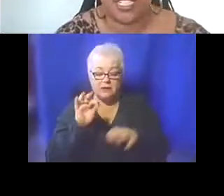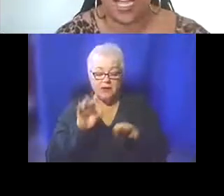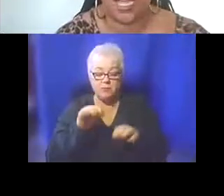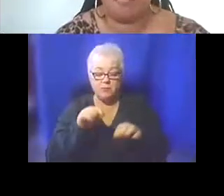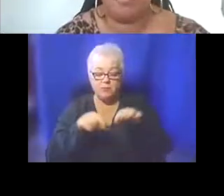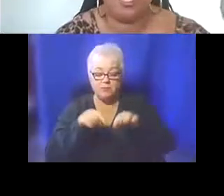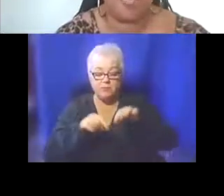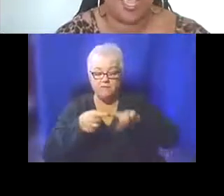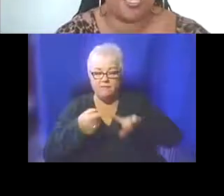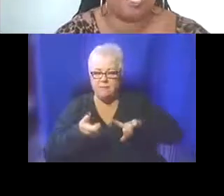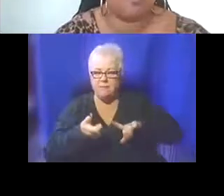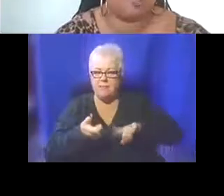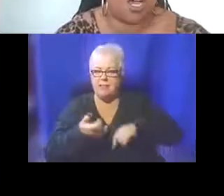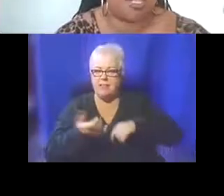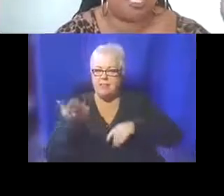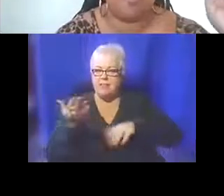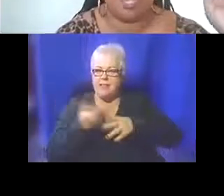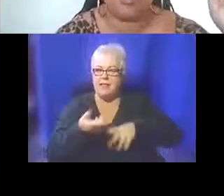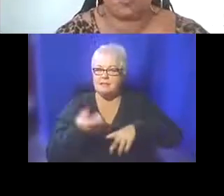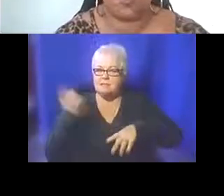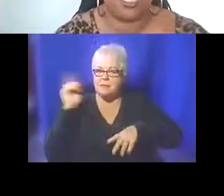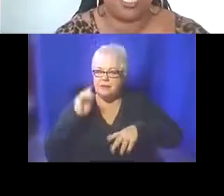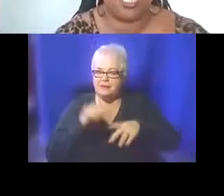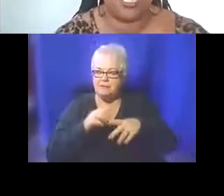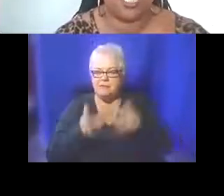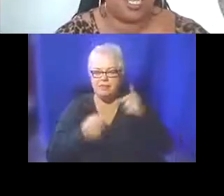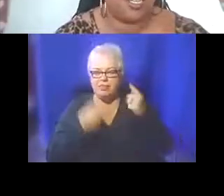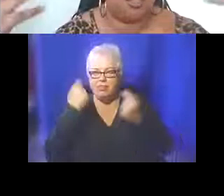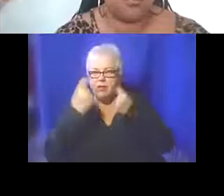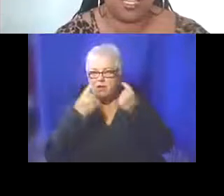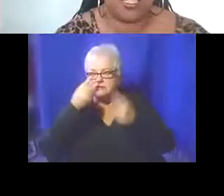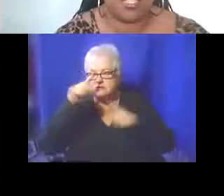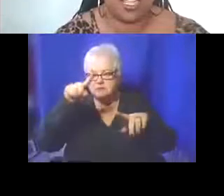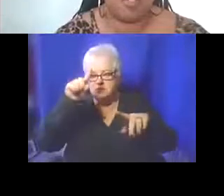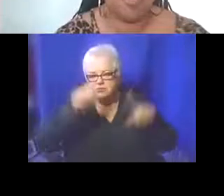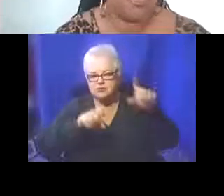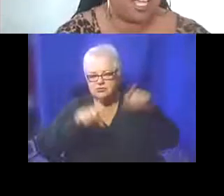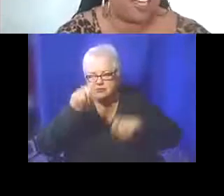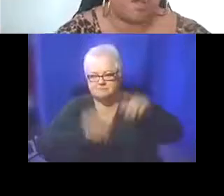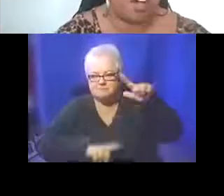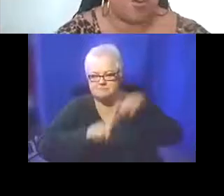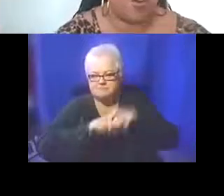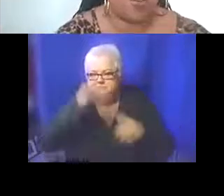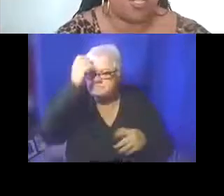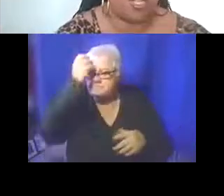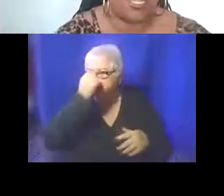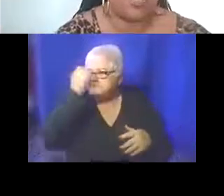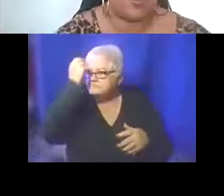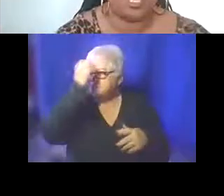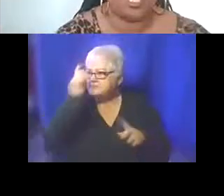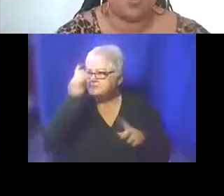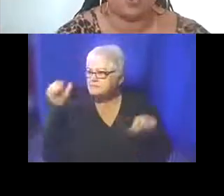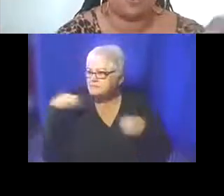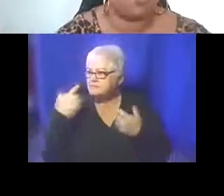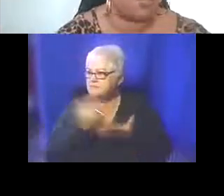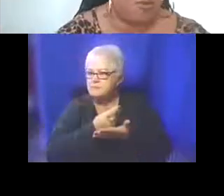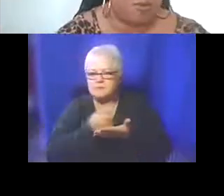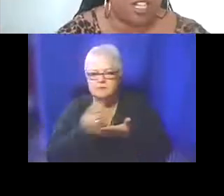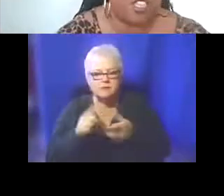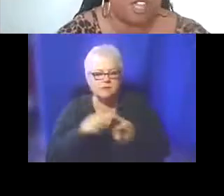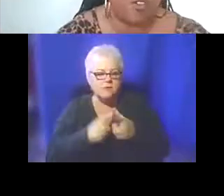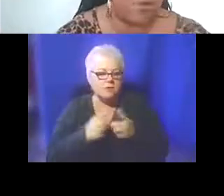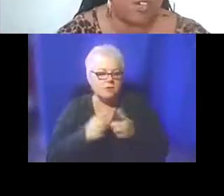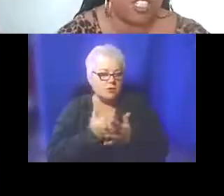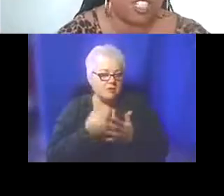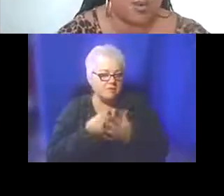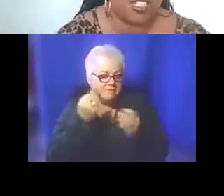to last time, that had some thoughts, maybe had some questions, some things they've been thinking about over the last week, or some new